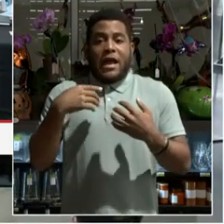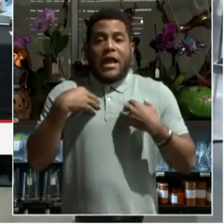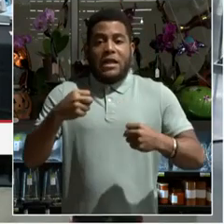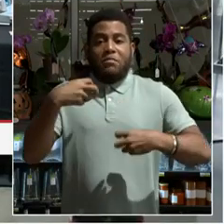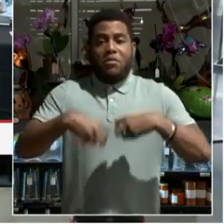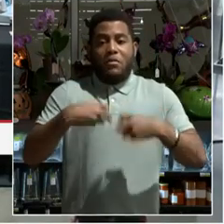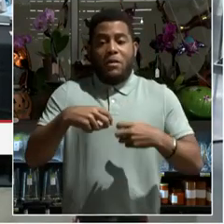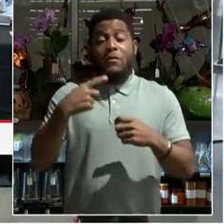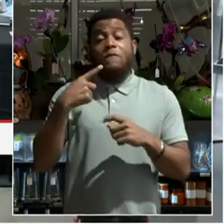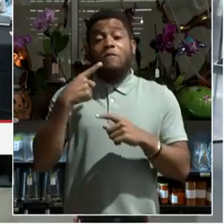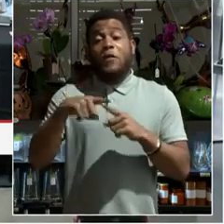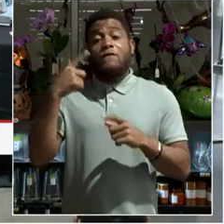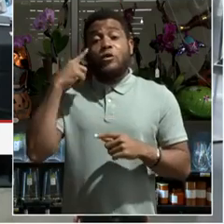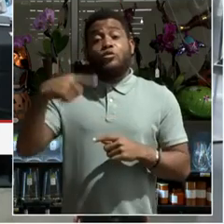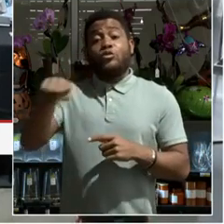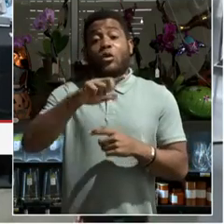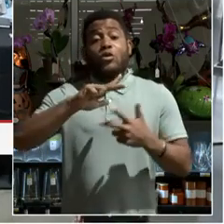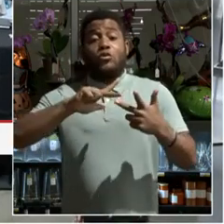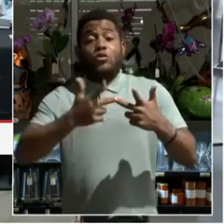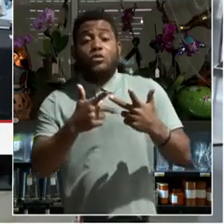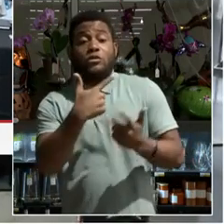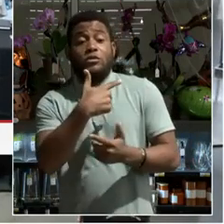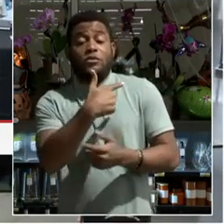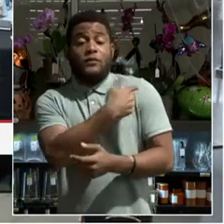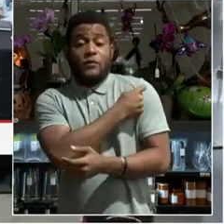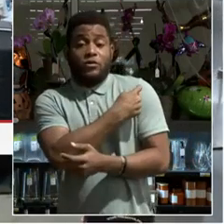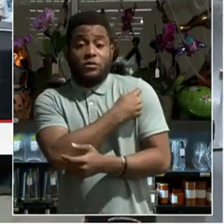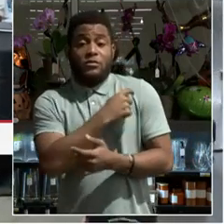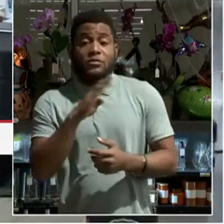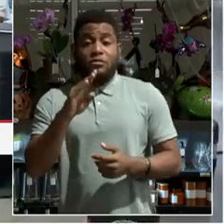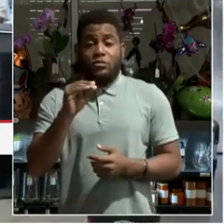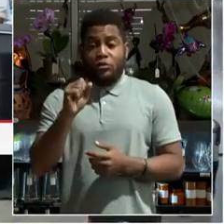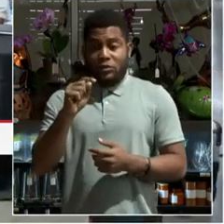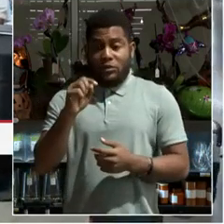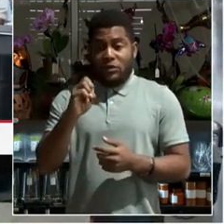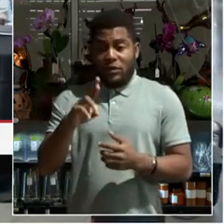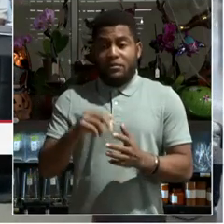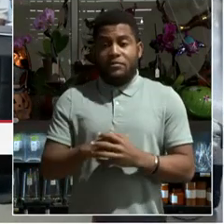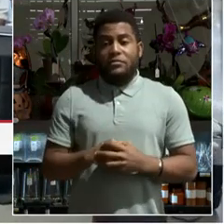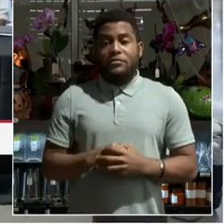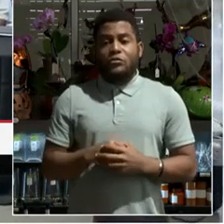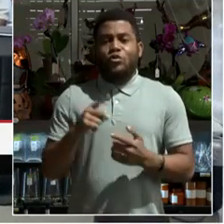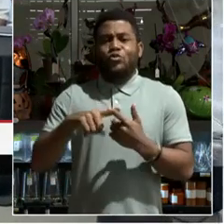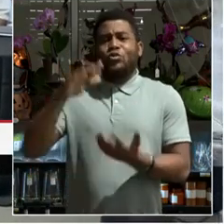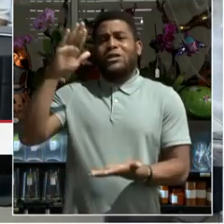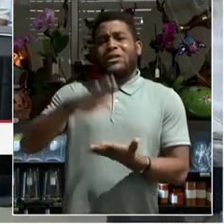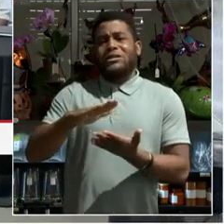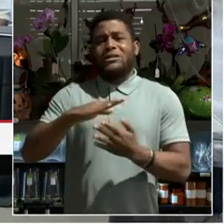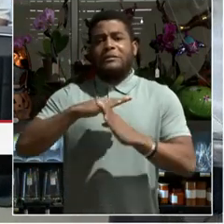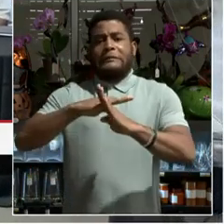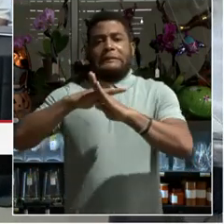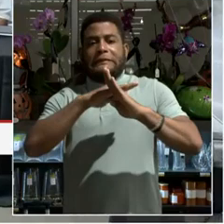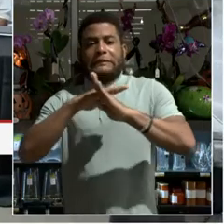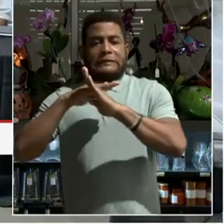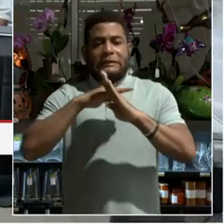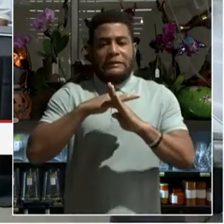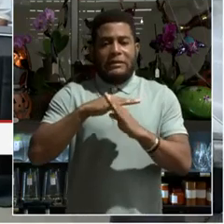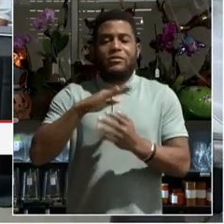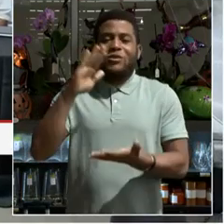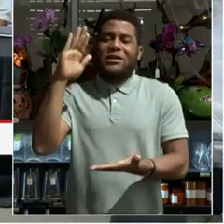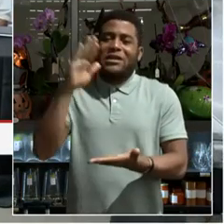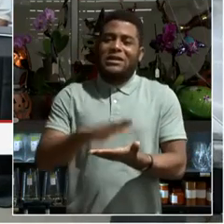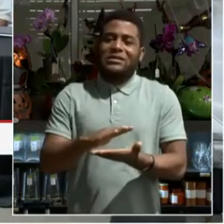additional doses of the vaccine. So again, creating low barrier access for people is what's most important.